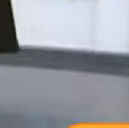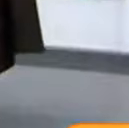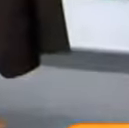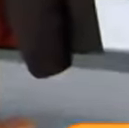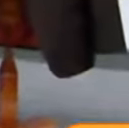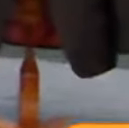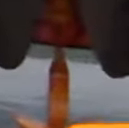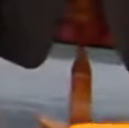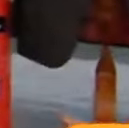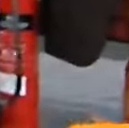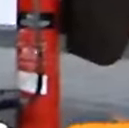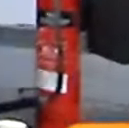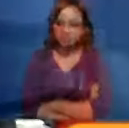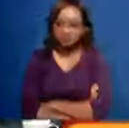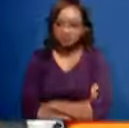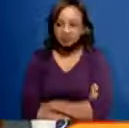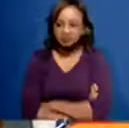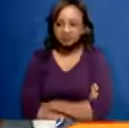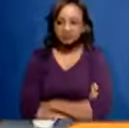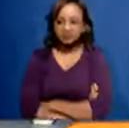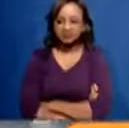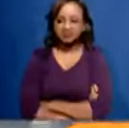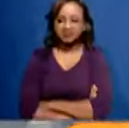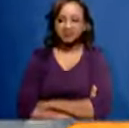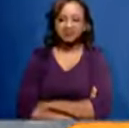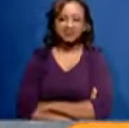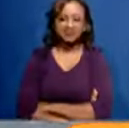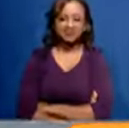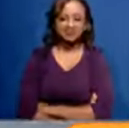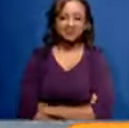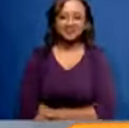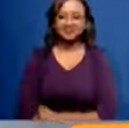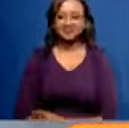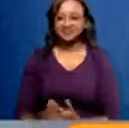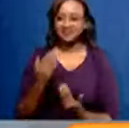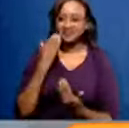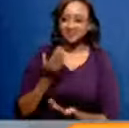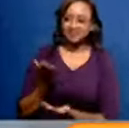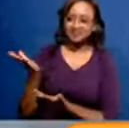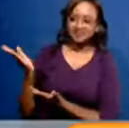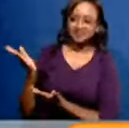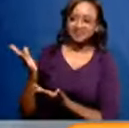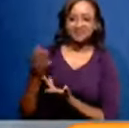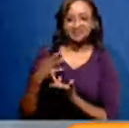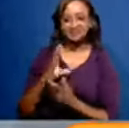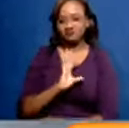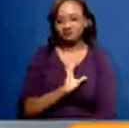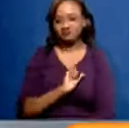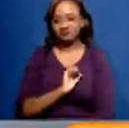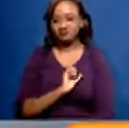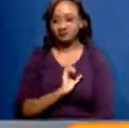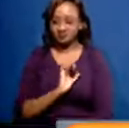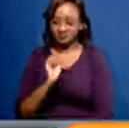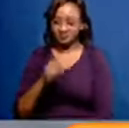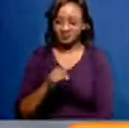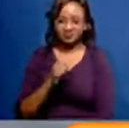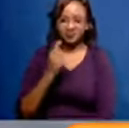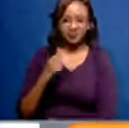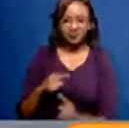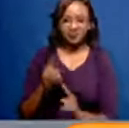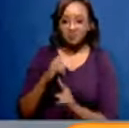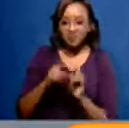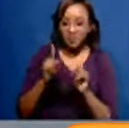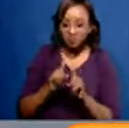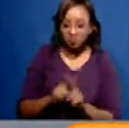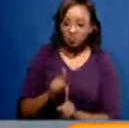Verkooijen, there you go, I'll get one of these days. Verkooijen, still sitting very patiently as the new Chancellor of the University of